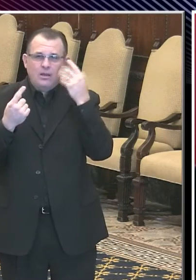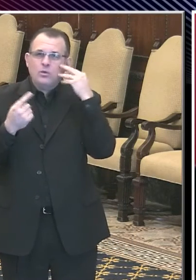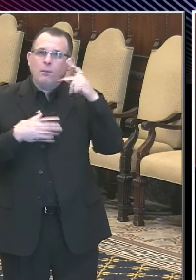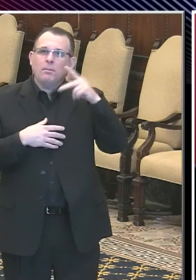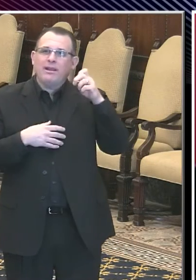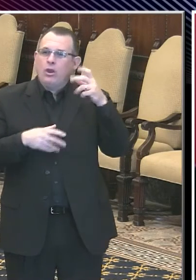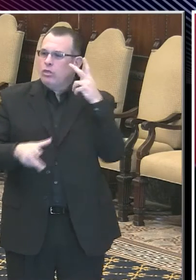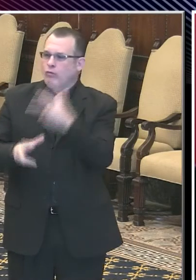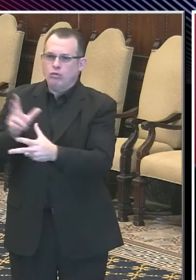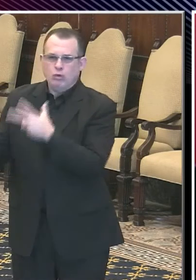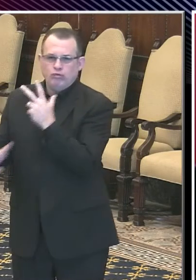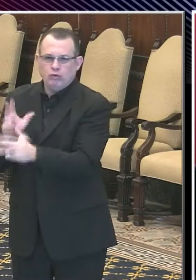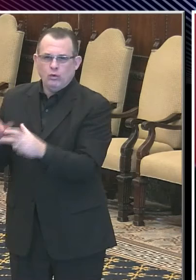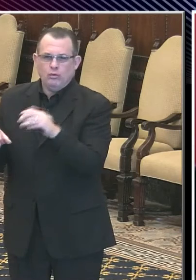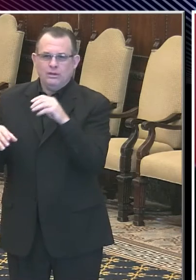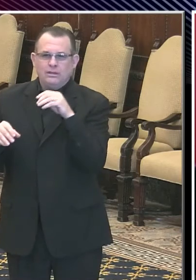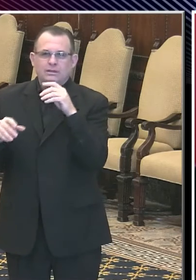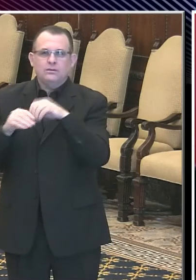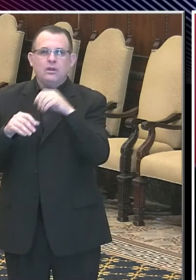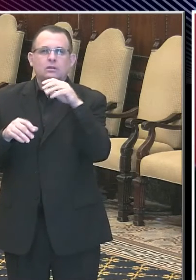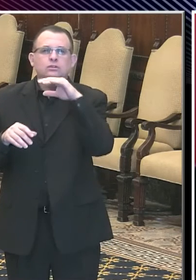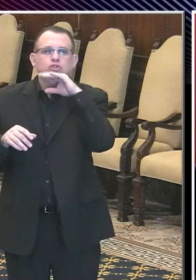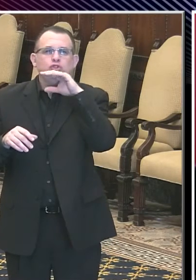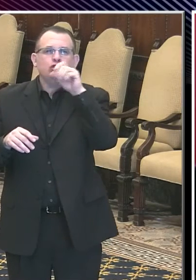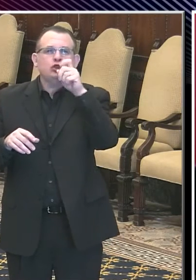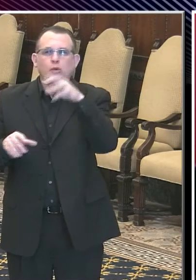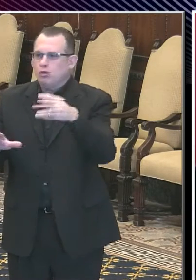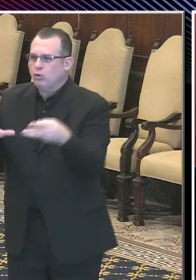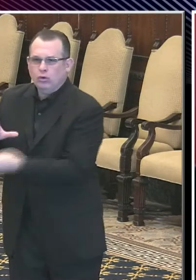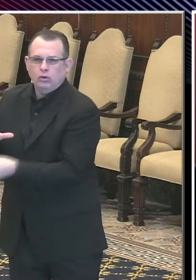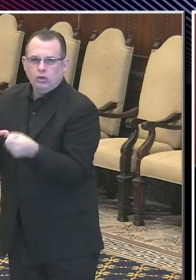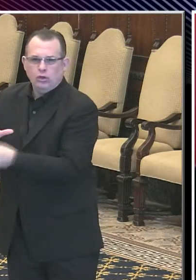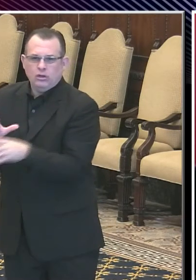water supply? What measures are being taken by the water department?